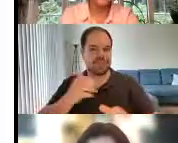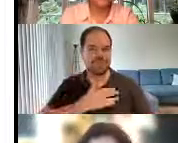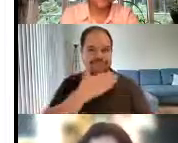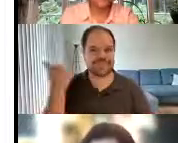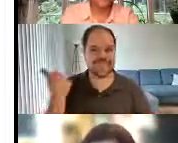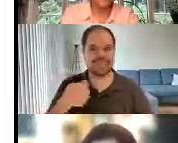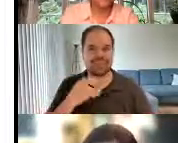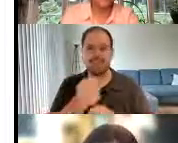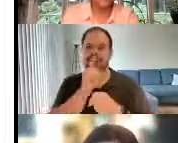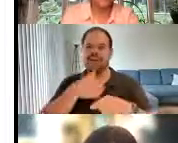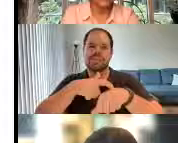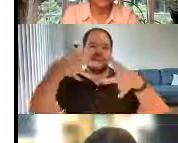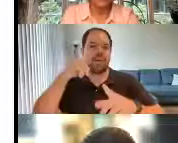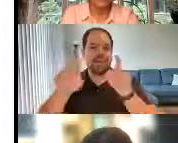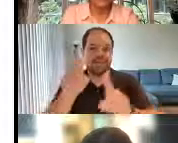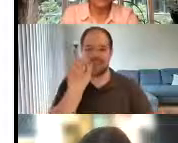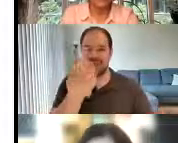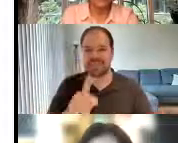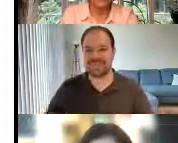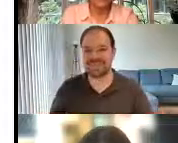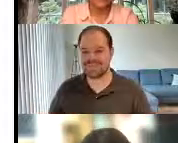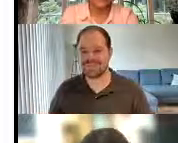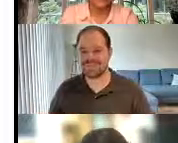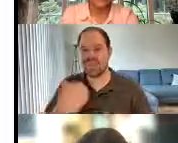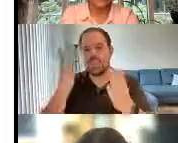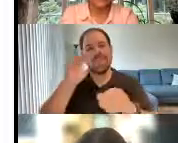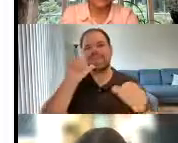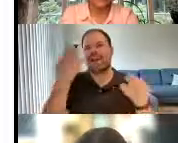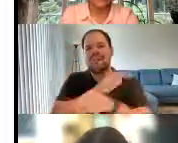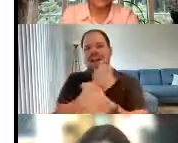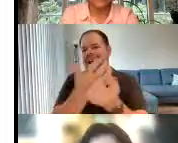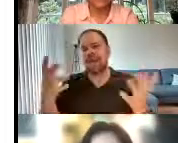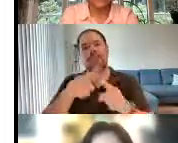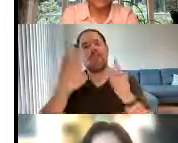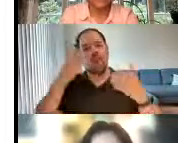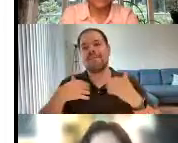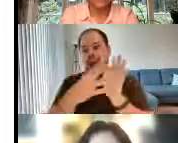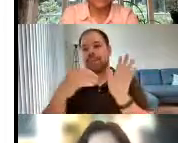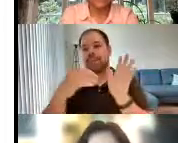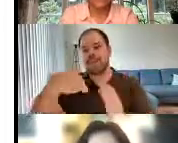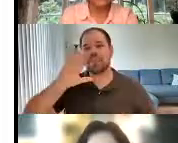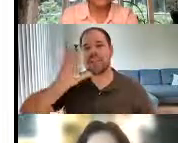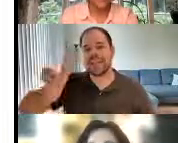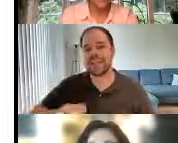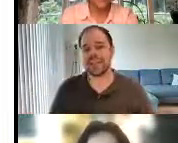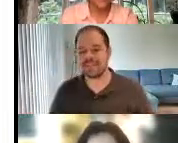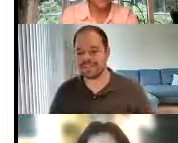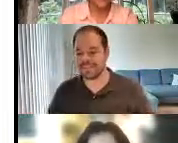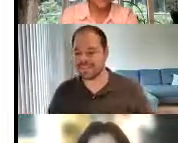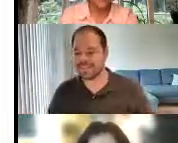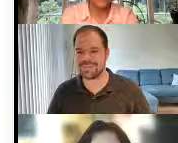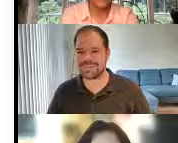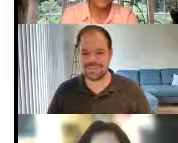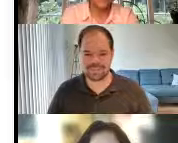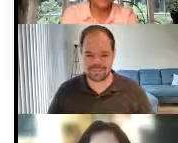to condense in under a minute what I do, but I'll do my best. And this presentation will last about 10 minutes, and we'll have questions at the